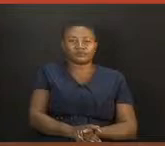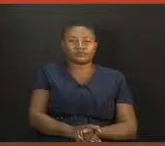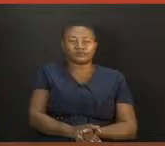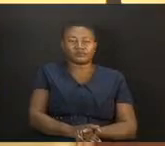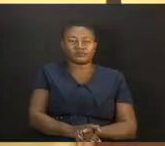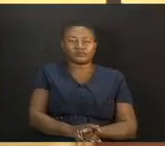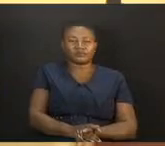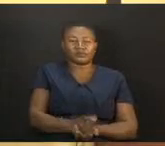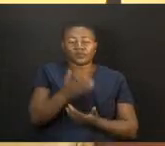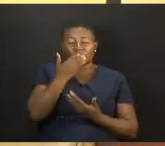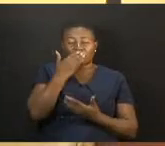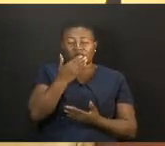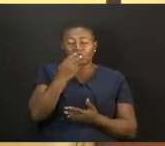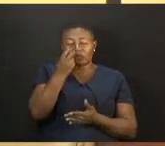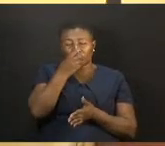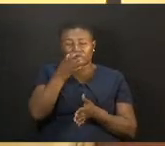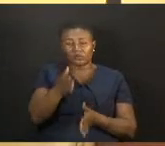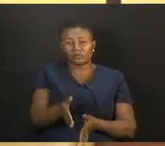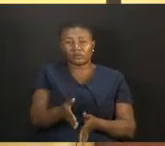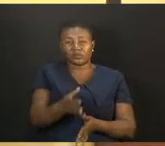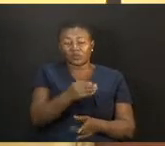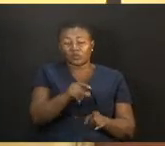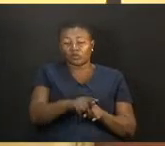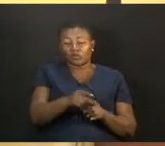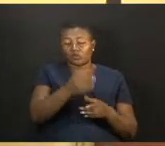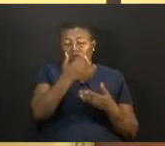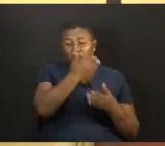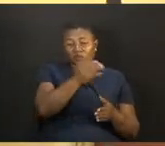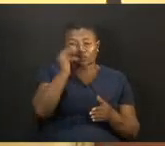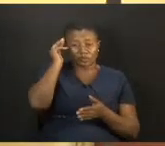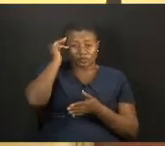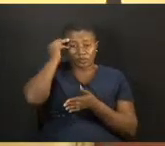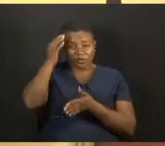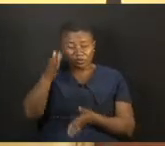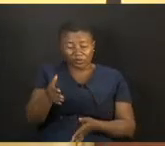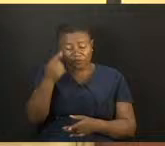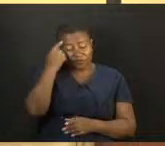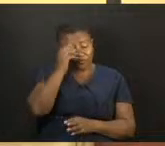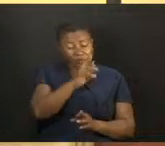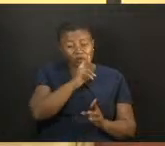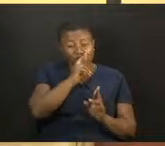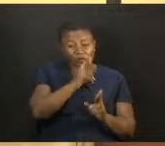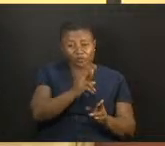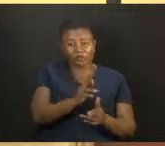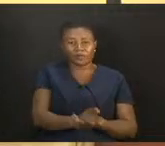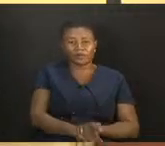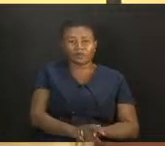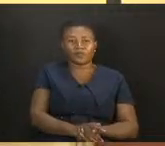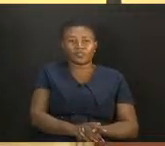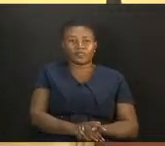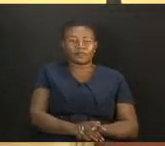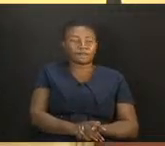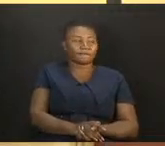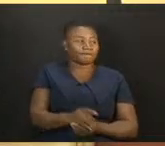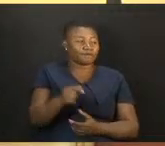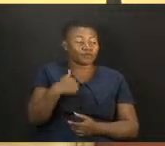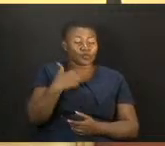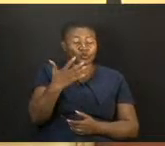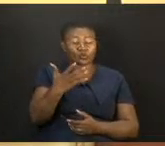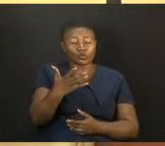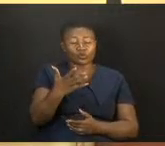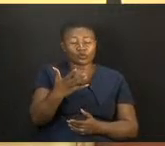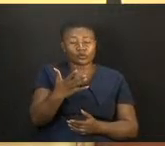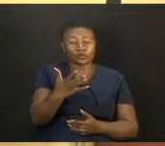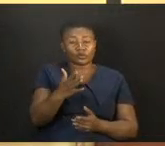Thank you, Mr. Speaker, and thank you to the Minister for the response. Mr. Speaker, I want to follow up. You know,